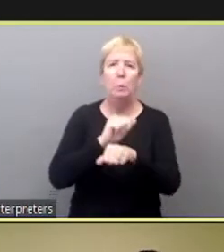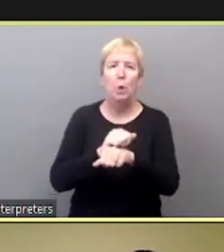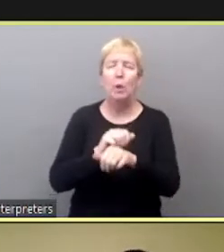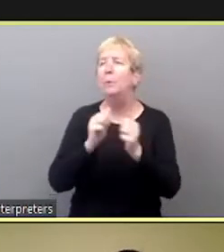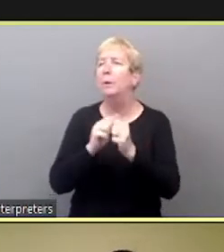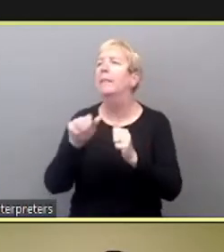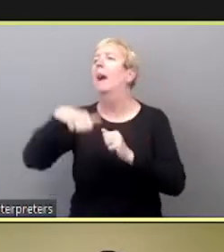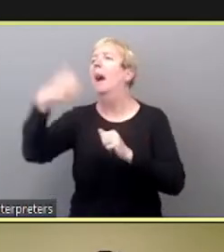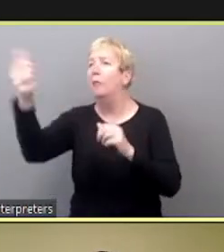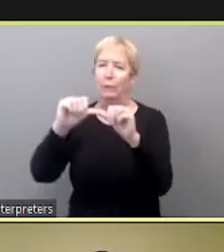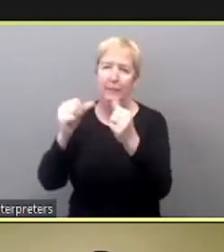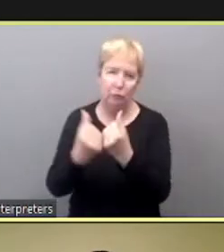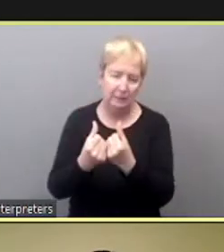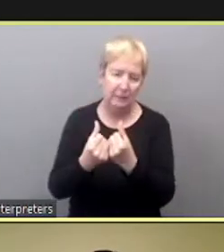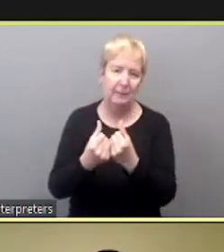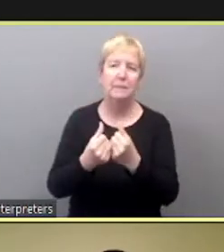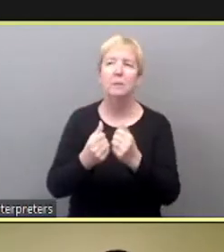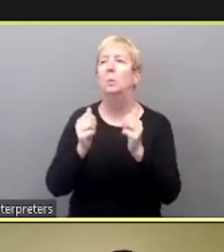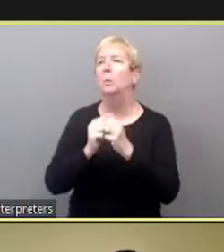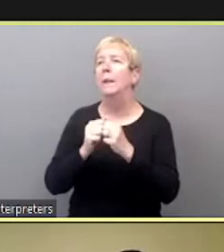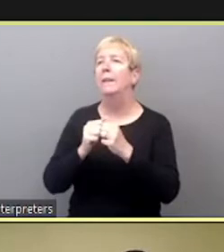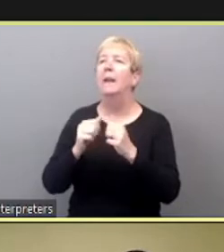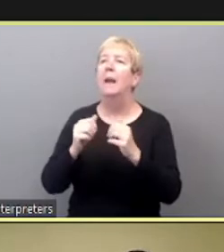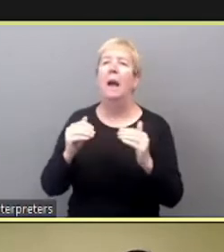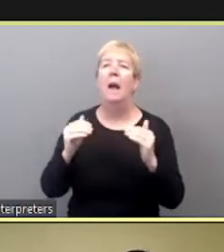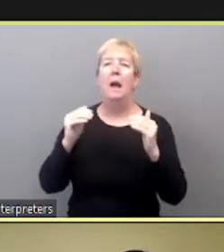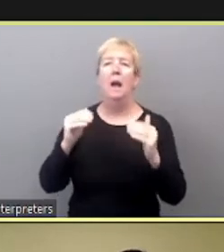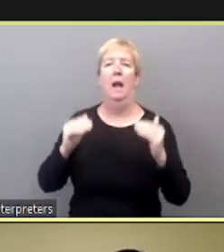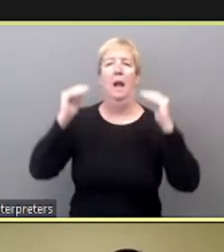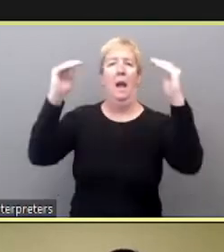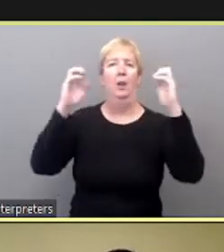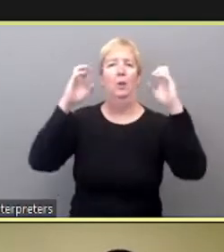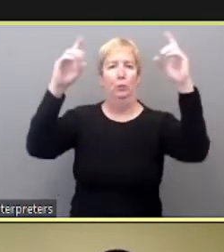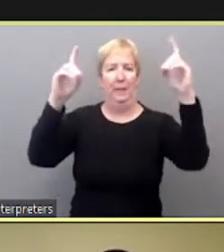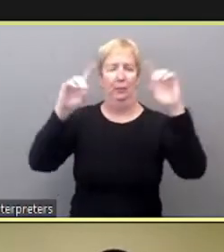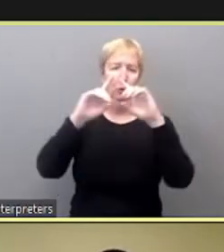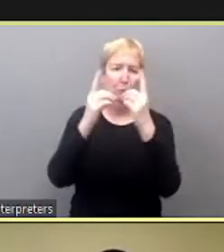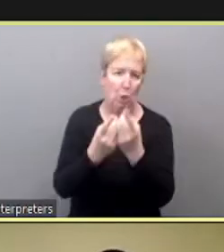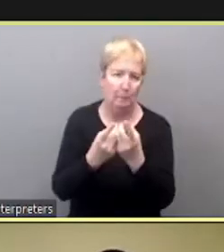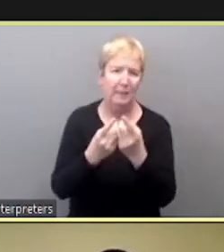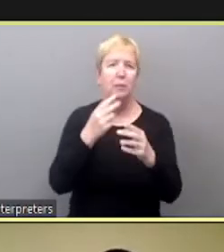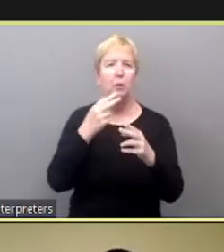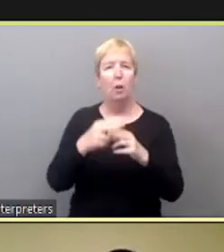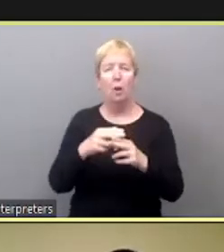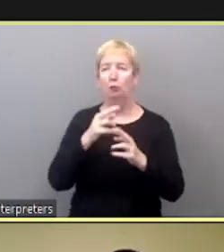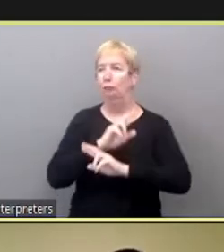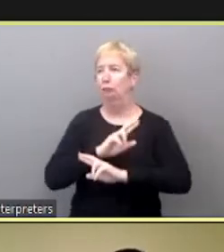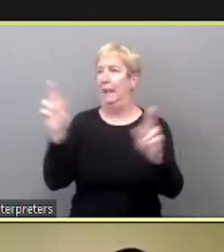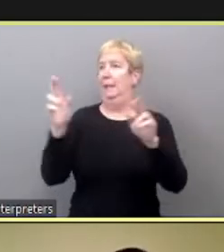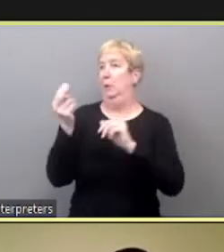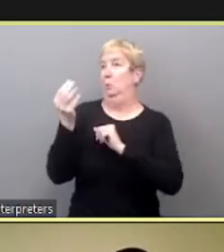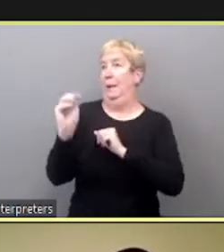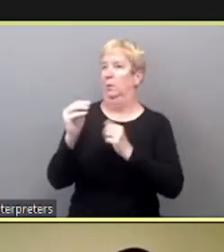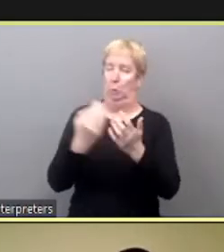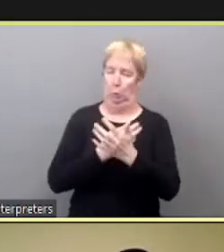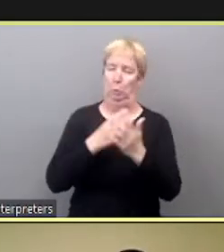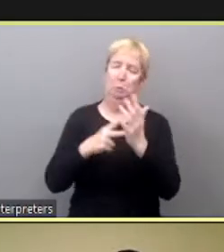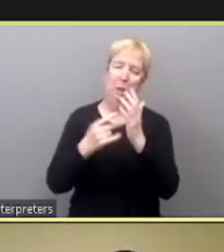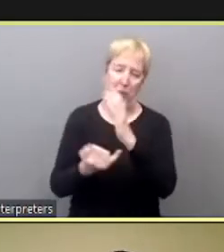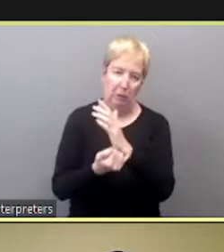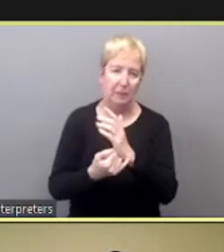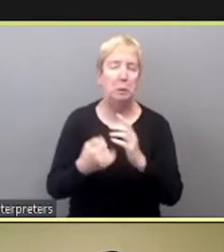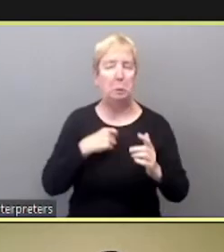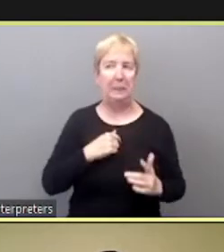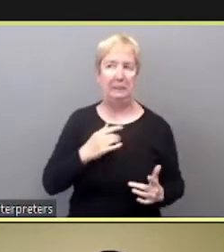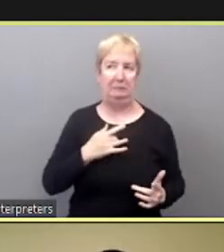agencies, namely the Higher Education Department, to launch a project we refer to as Ready New Mexico. We anticipated surely that as